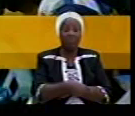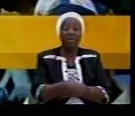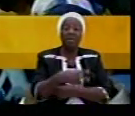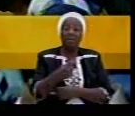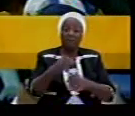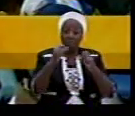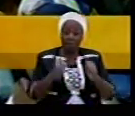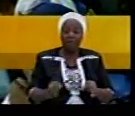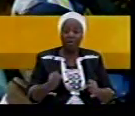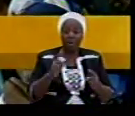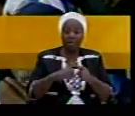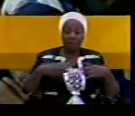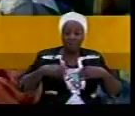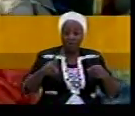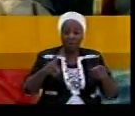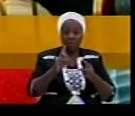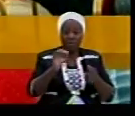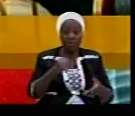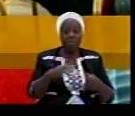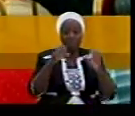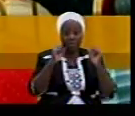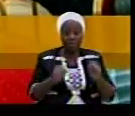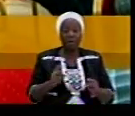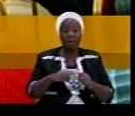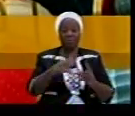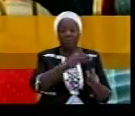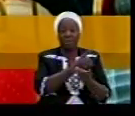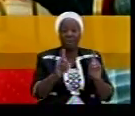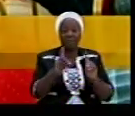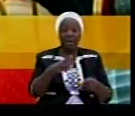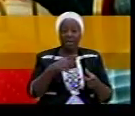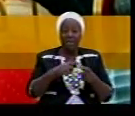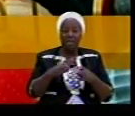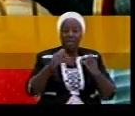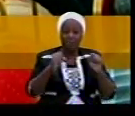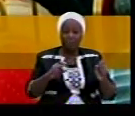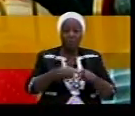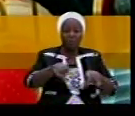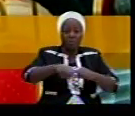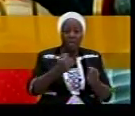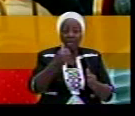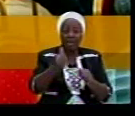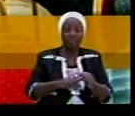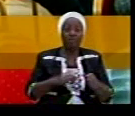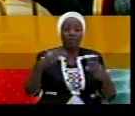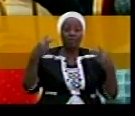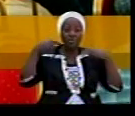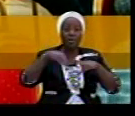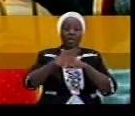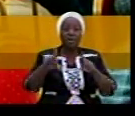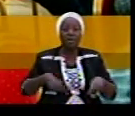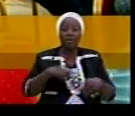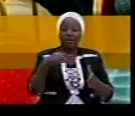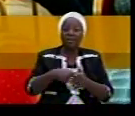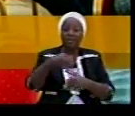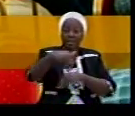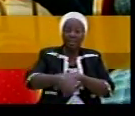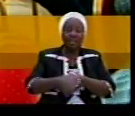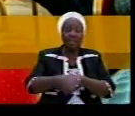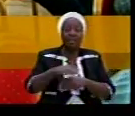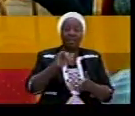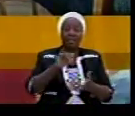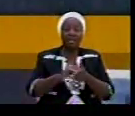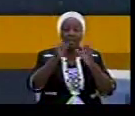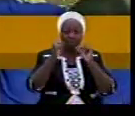you, and the power to break every yoke in your life. Tonight, that